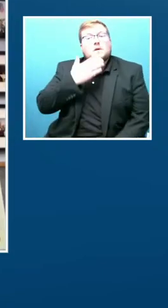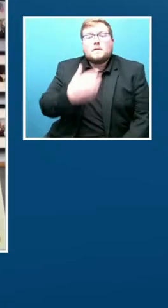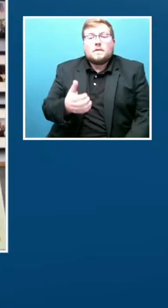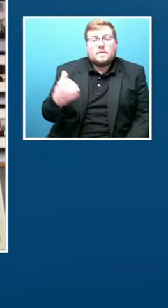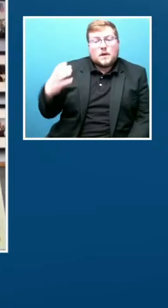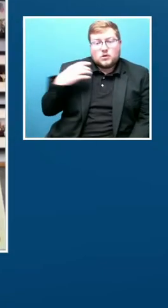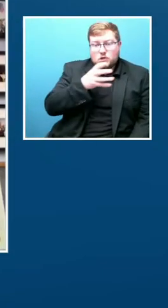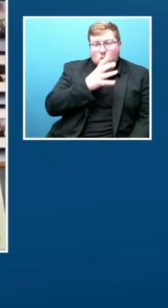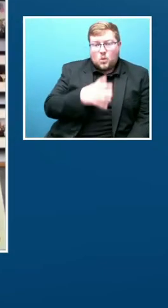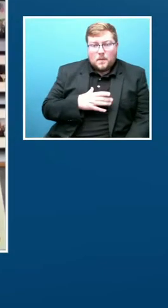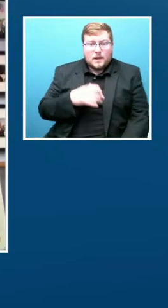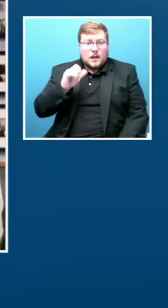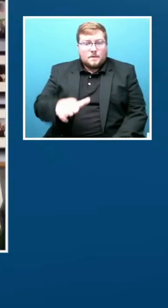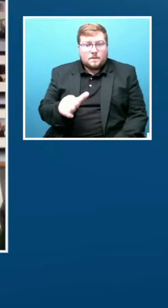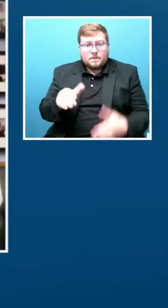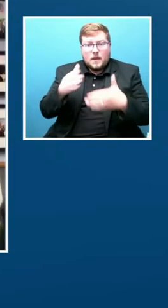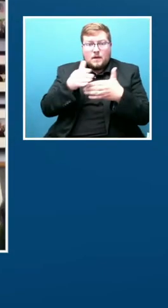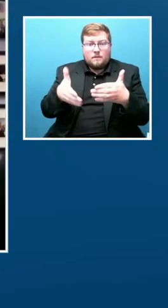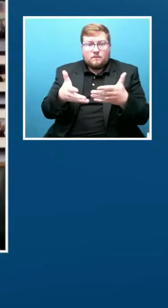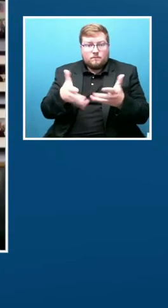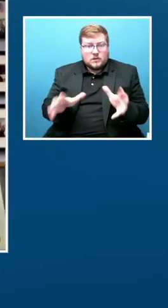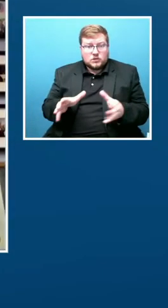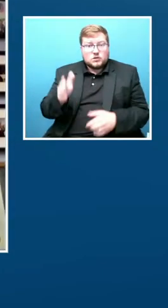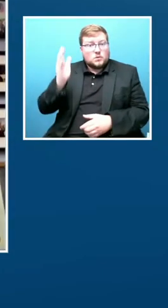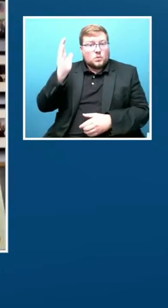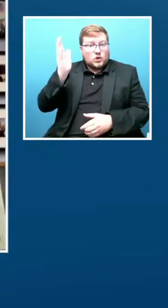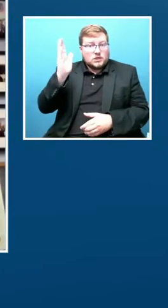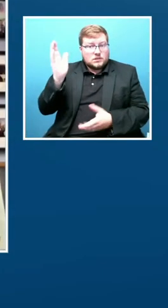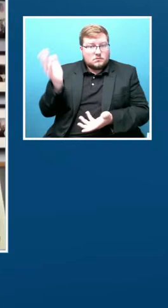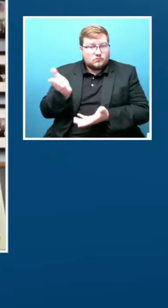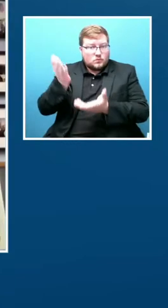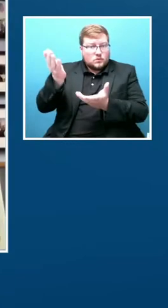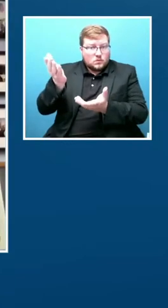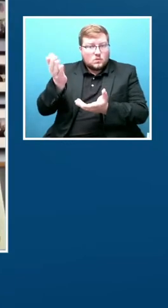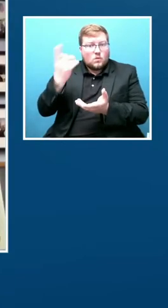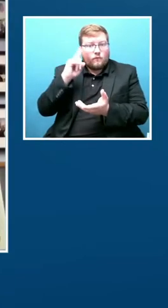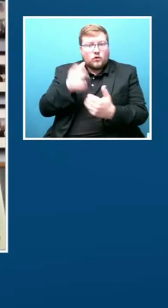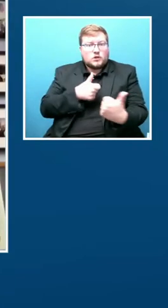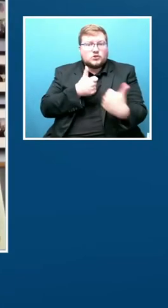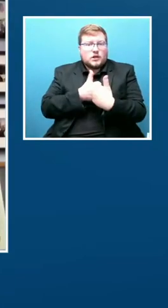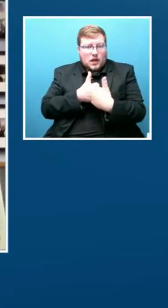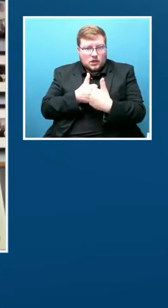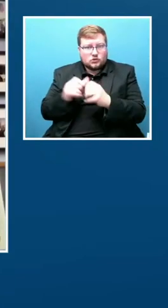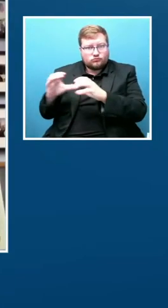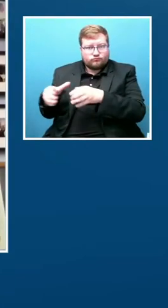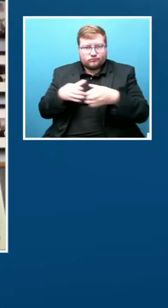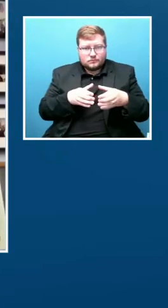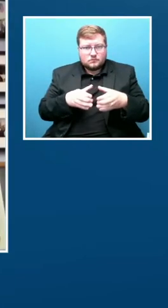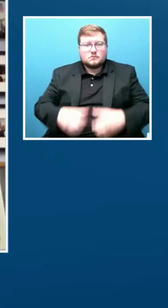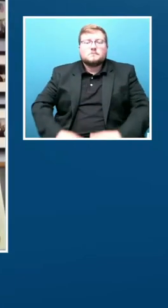That concludes the presentation of the challenged party.